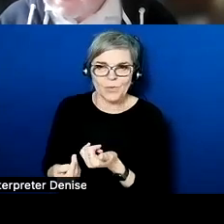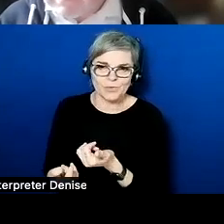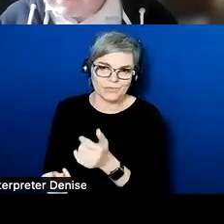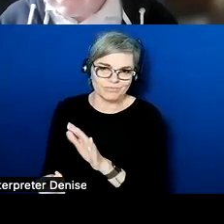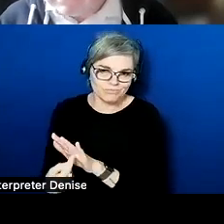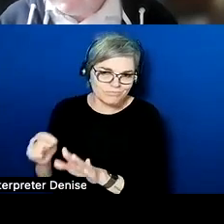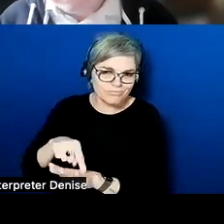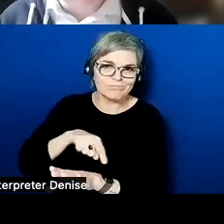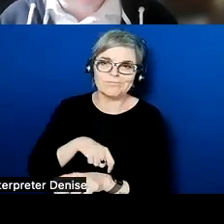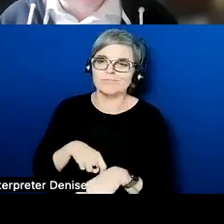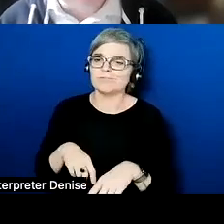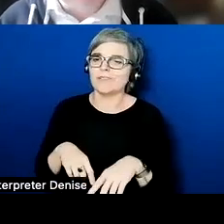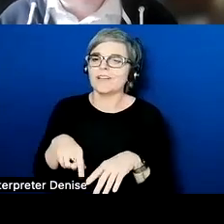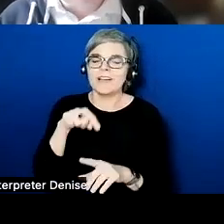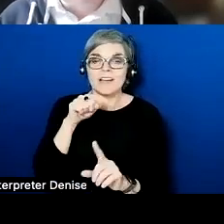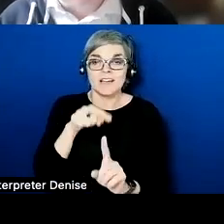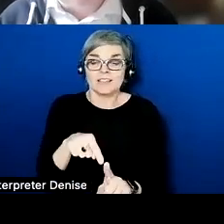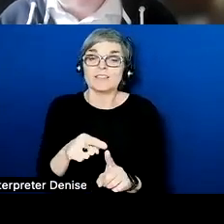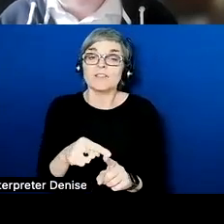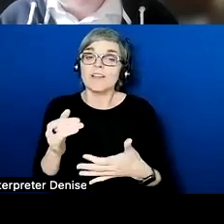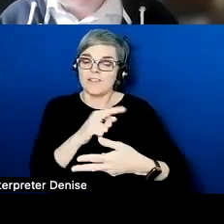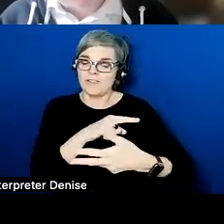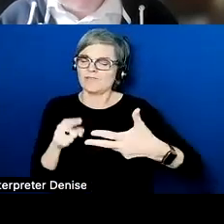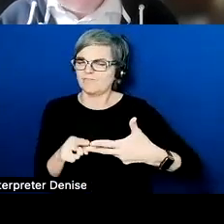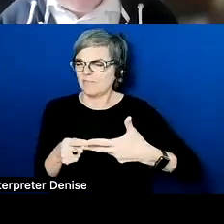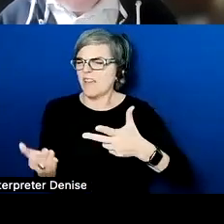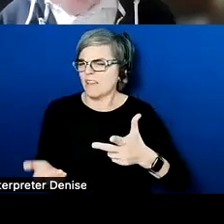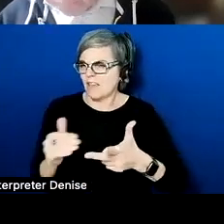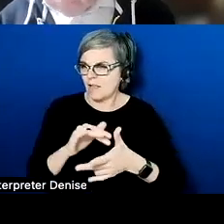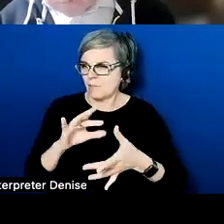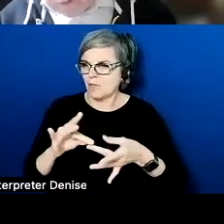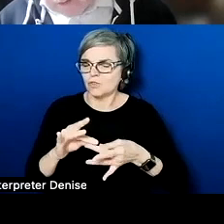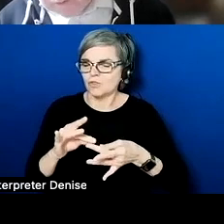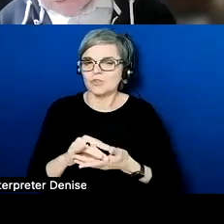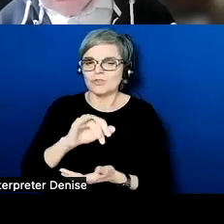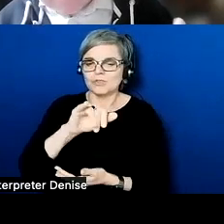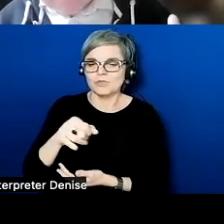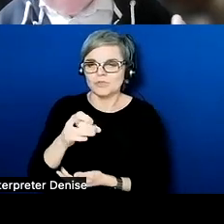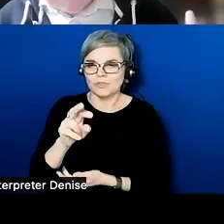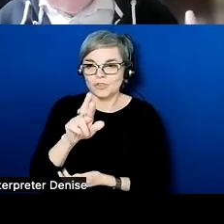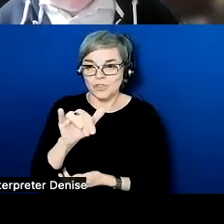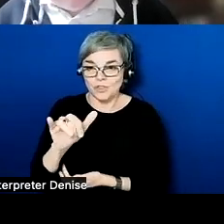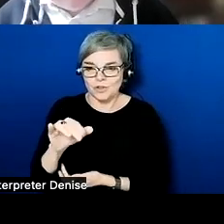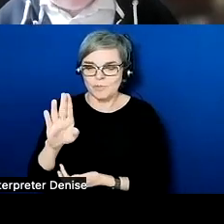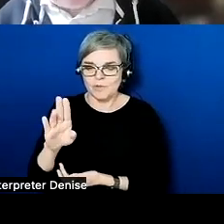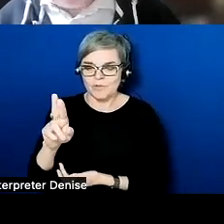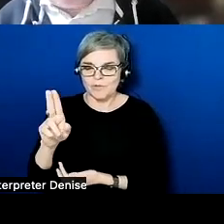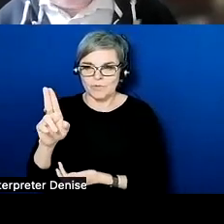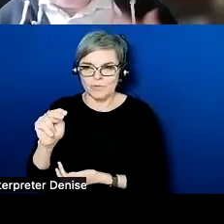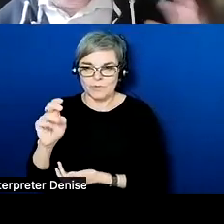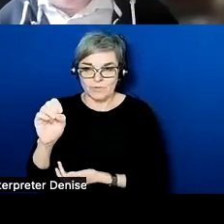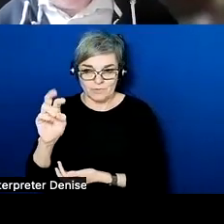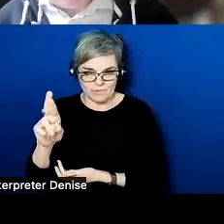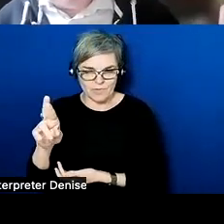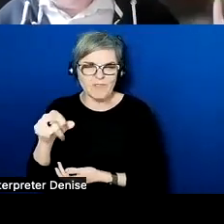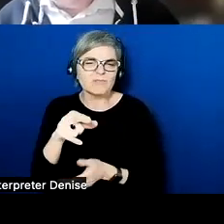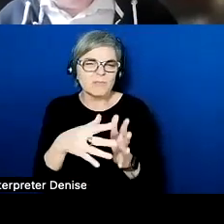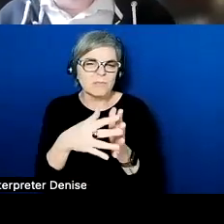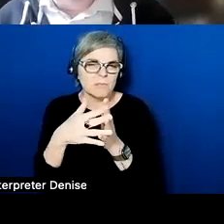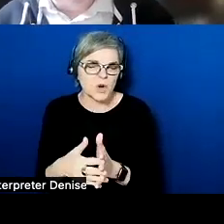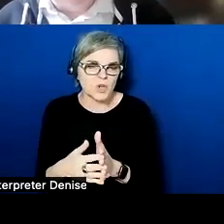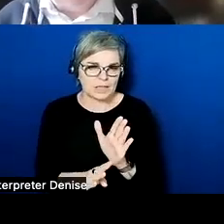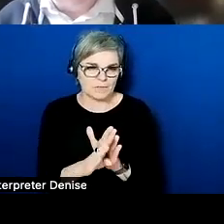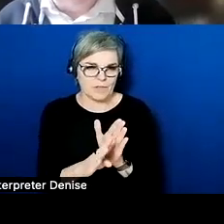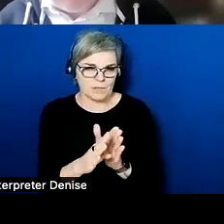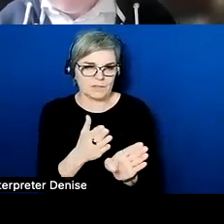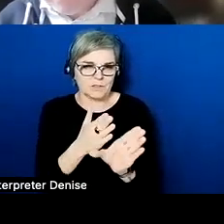the American developmental psychologist, who has given what for me is the best